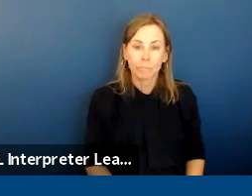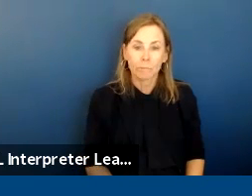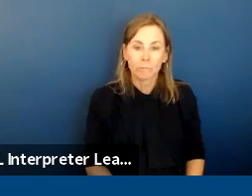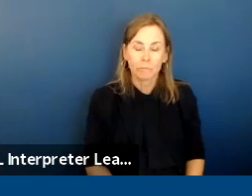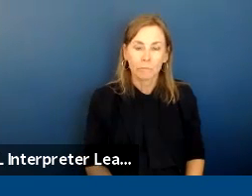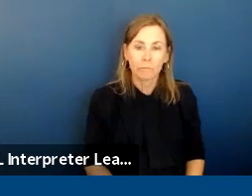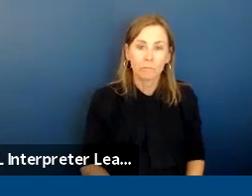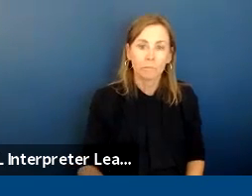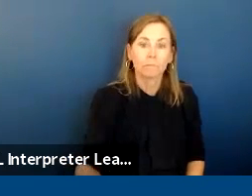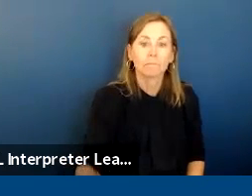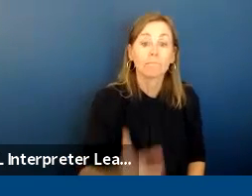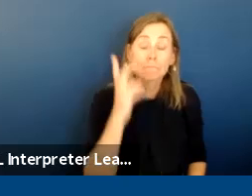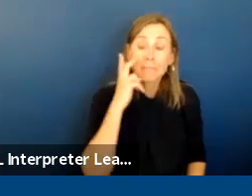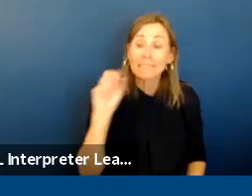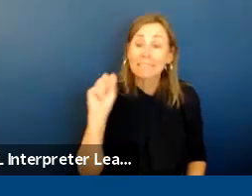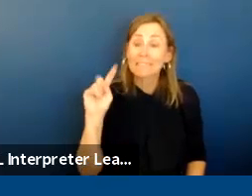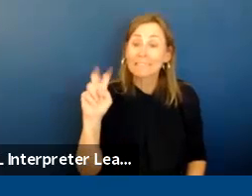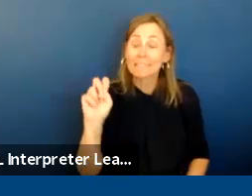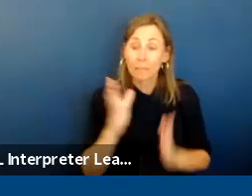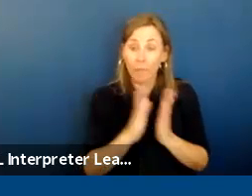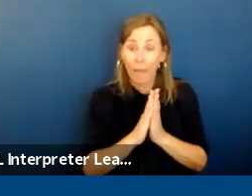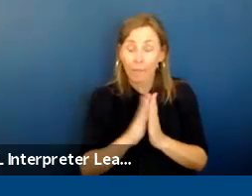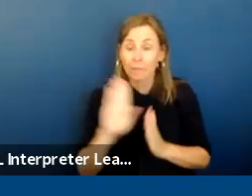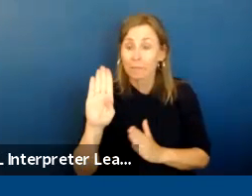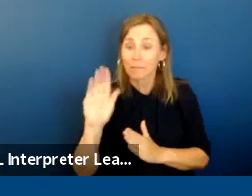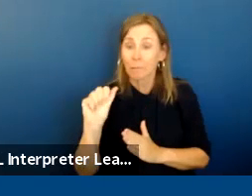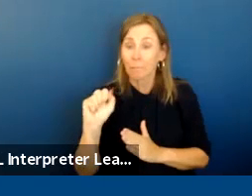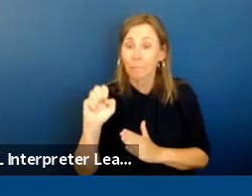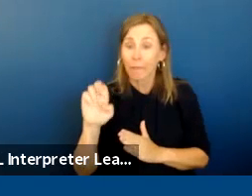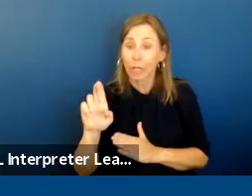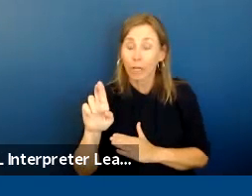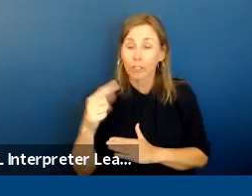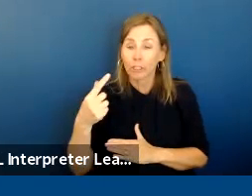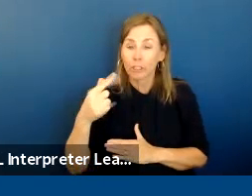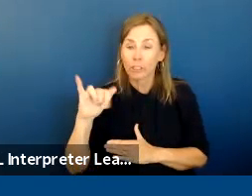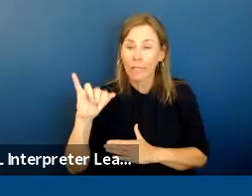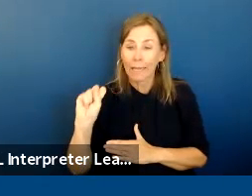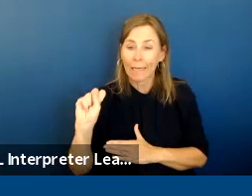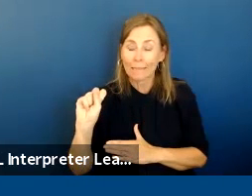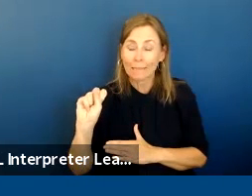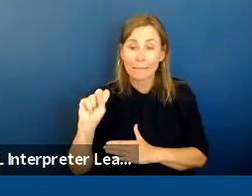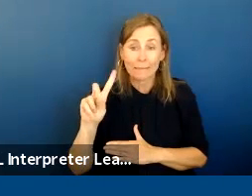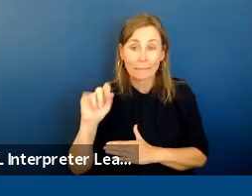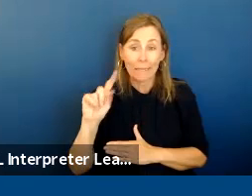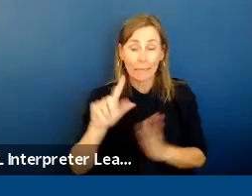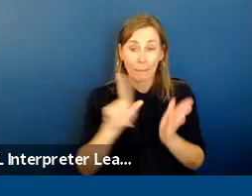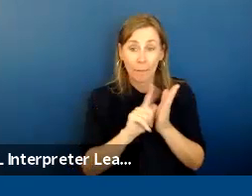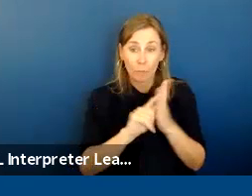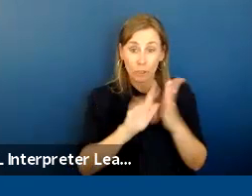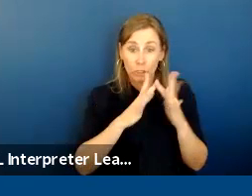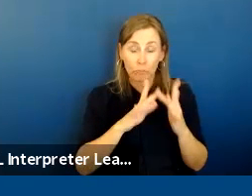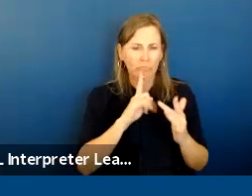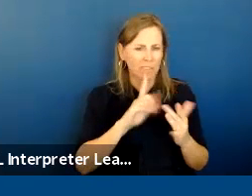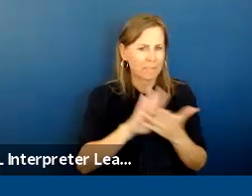Let's see, Steve asked, are Bear GIS data published online? It would be useful to use those